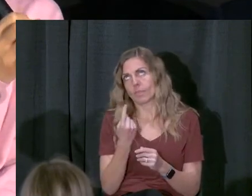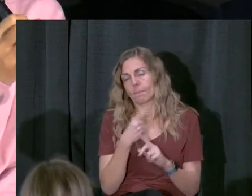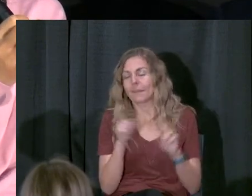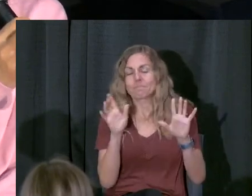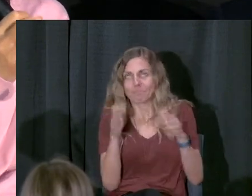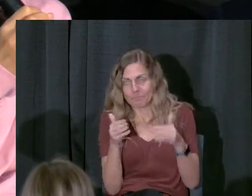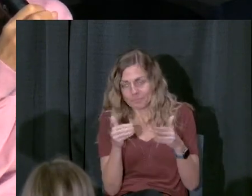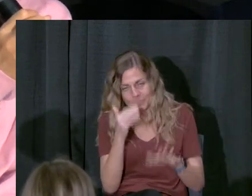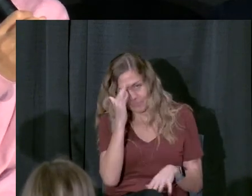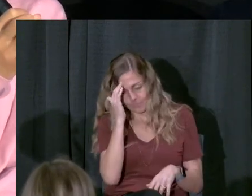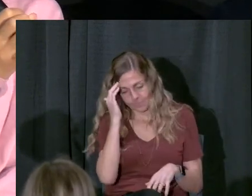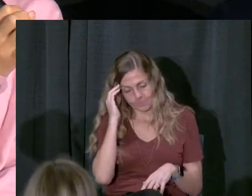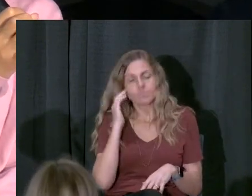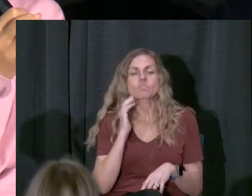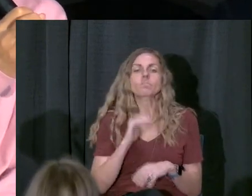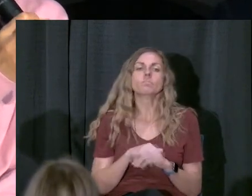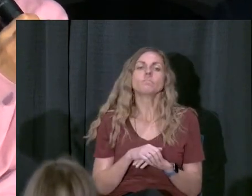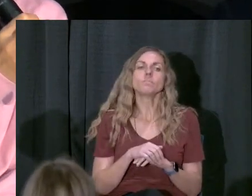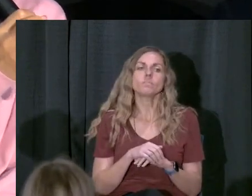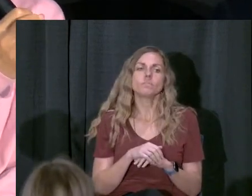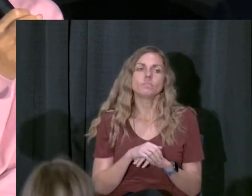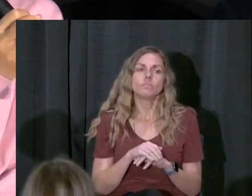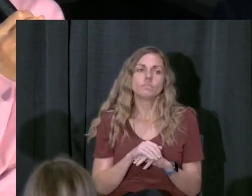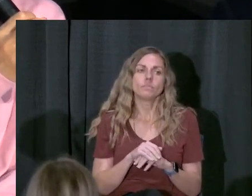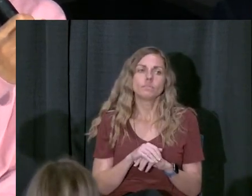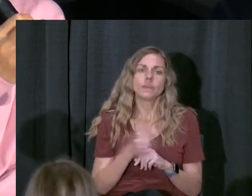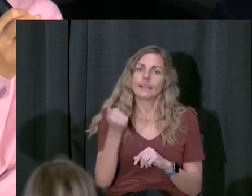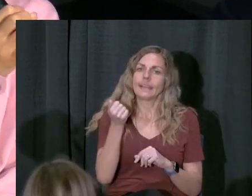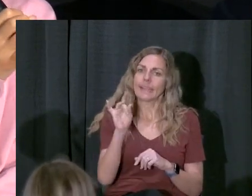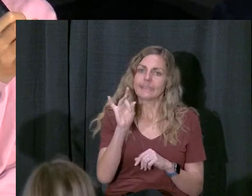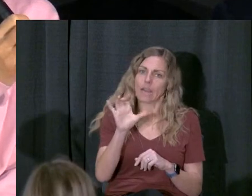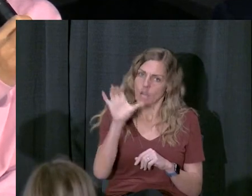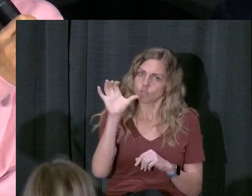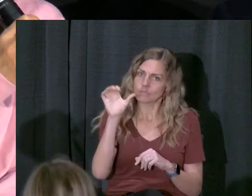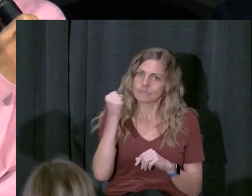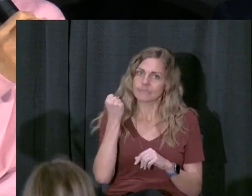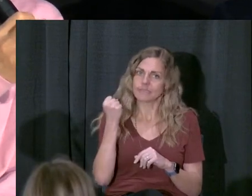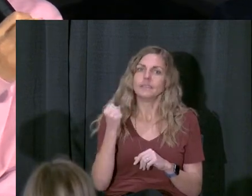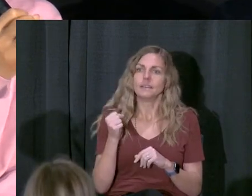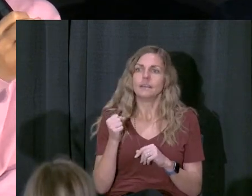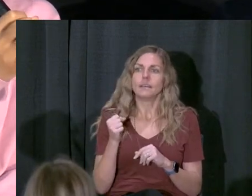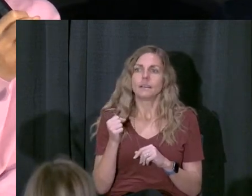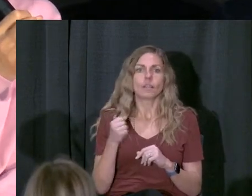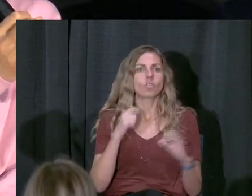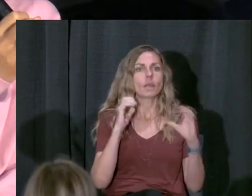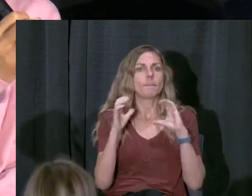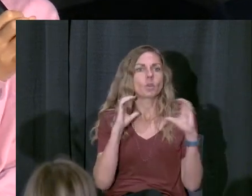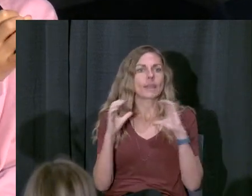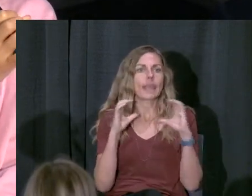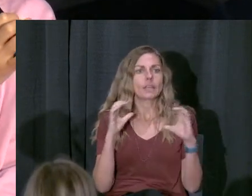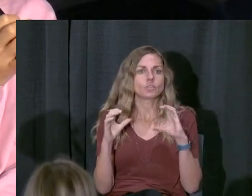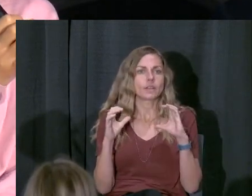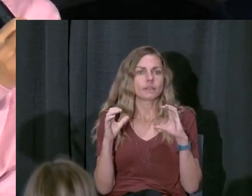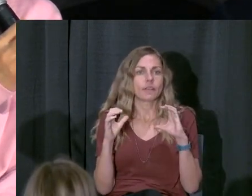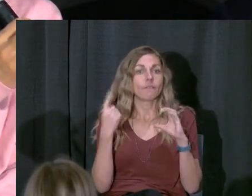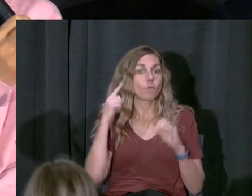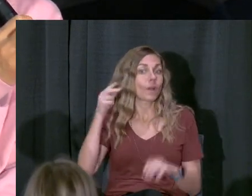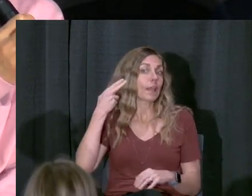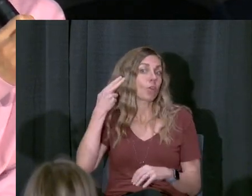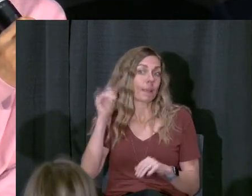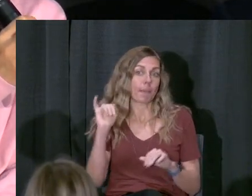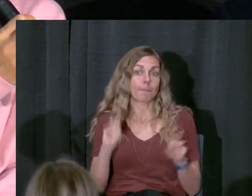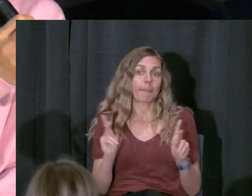So telephone was developed in 1800s while developing a communication tool for hearing impaired